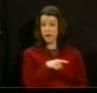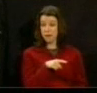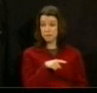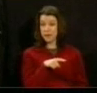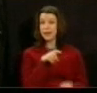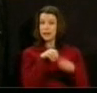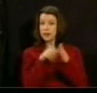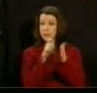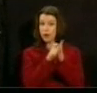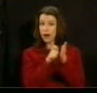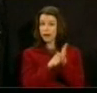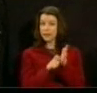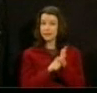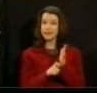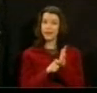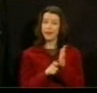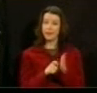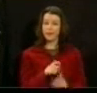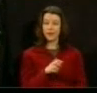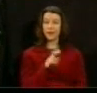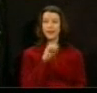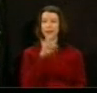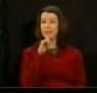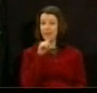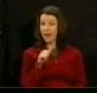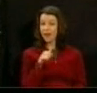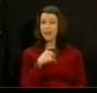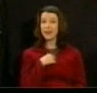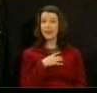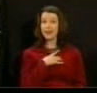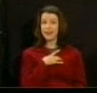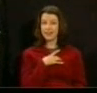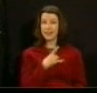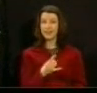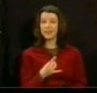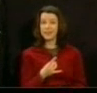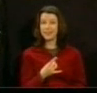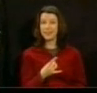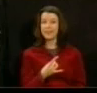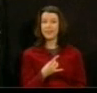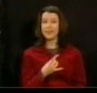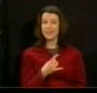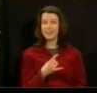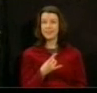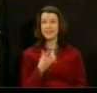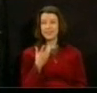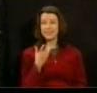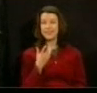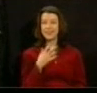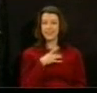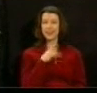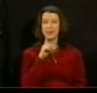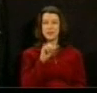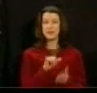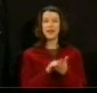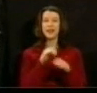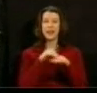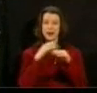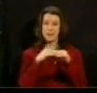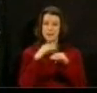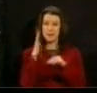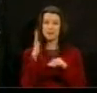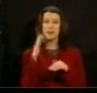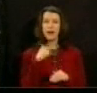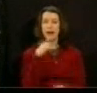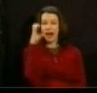writing? If not, I would like to do that at a minimum. And I guess I would